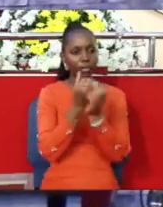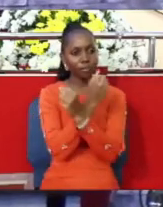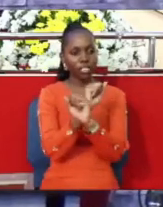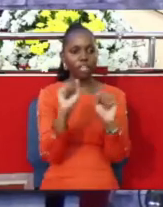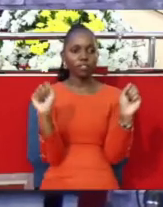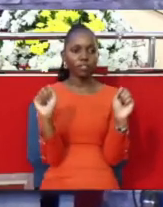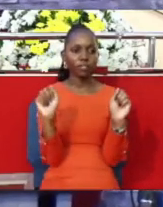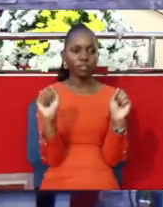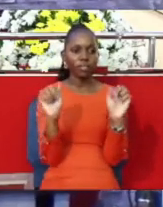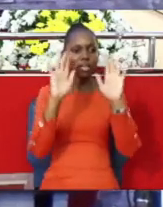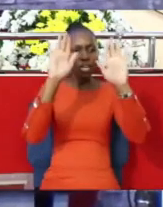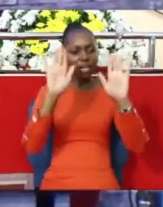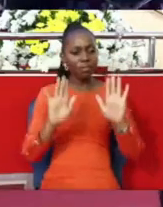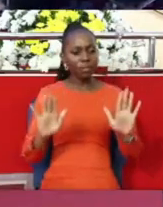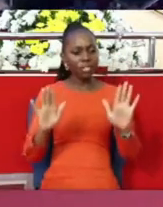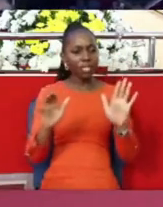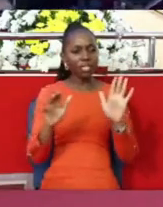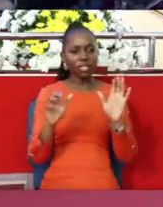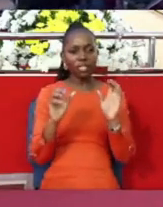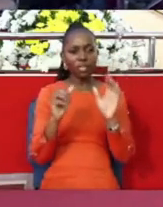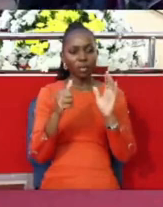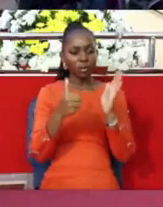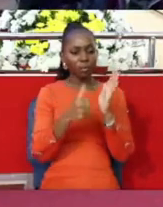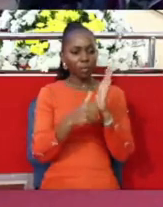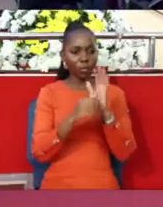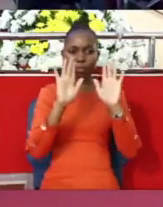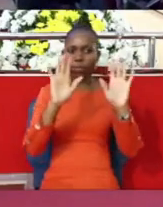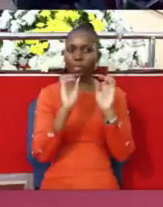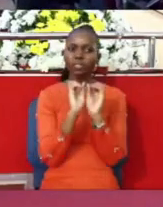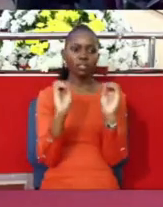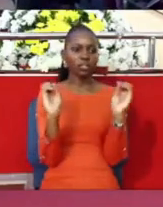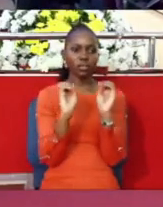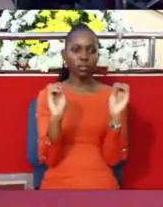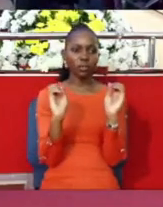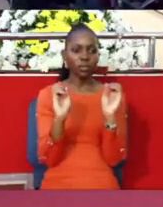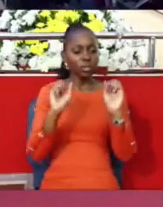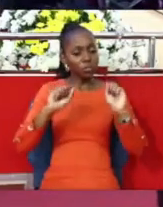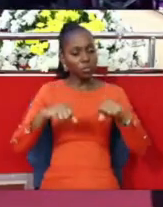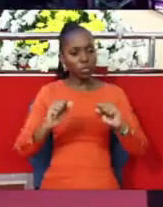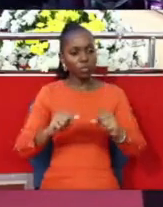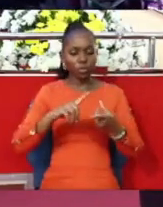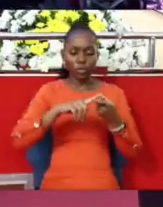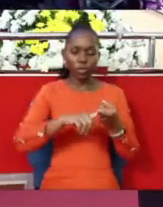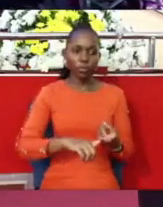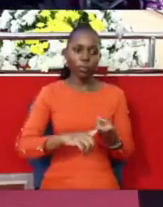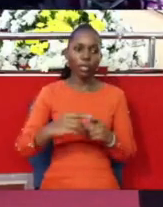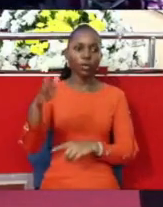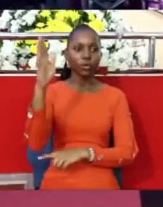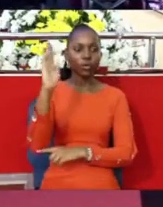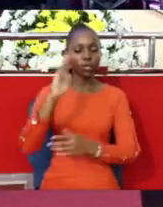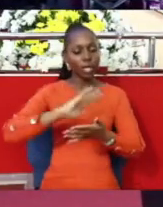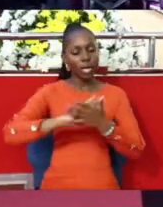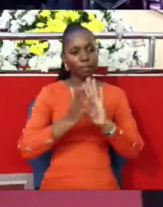is. Haijalishi shida yako ni gani. It doesn't matter what your situation is. Haijalishi hali yako. You can run into him. Unaweza mkimbilia. And you can be saved.